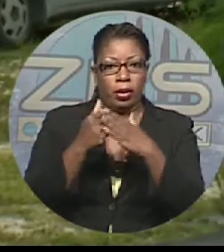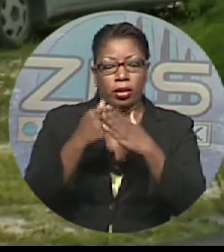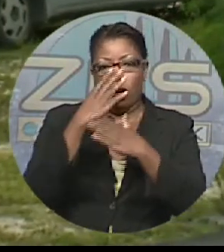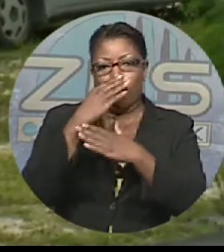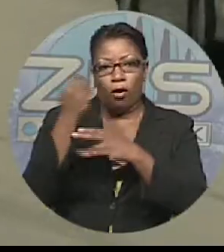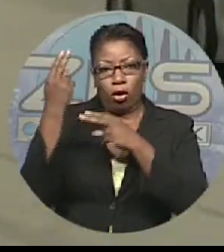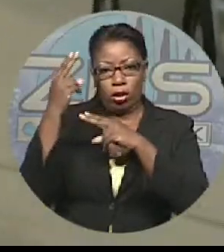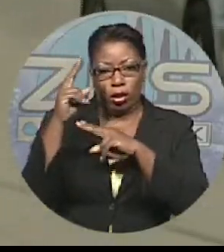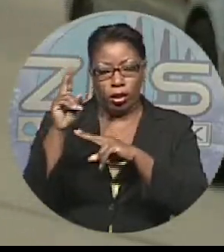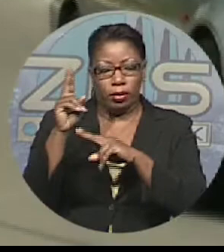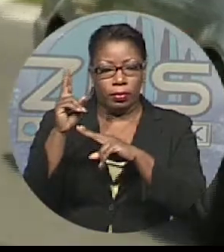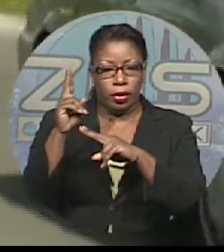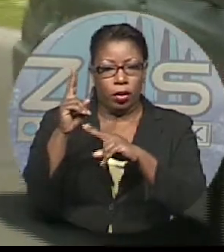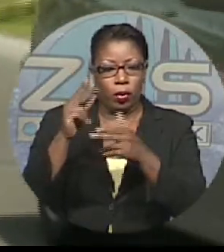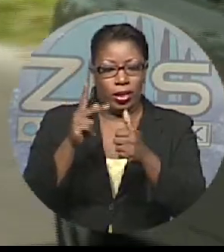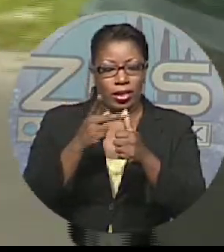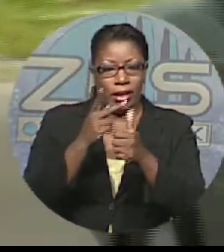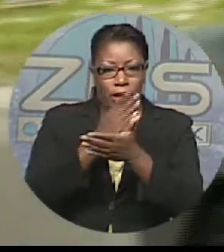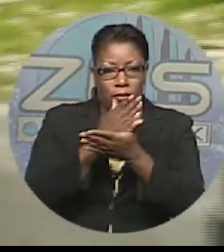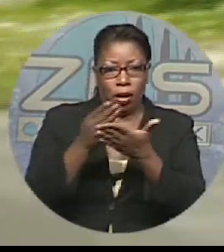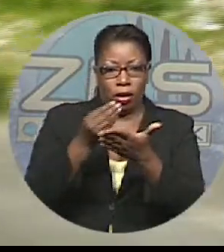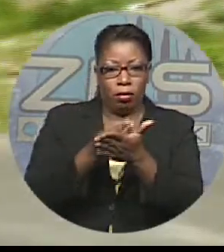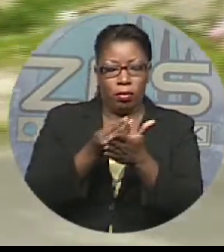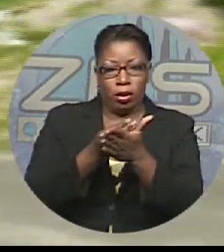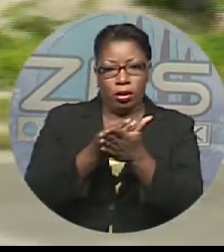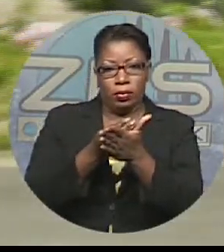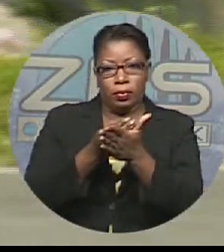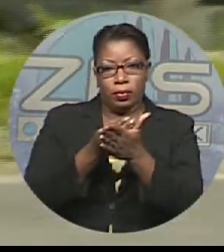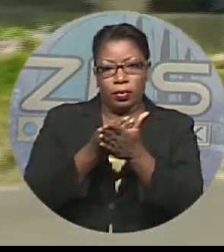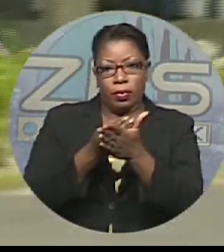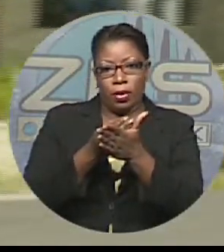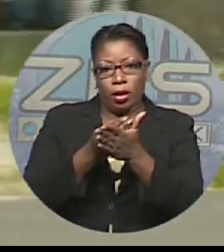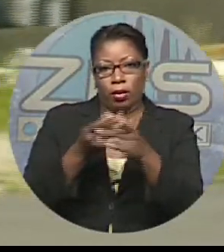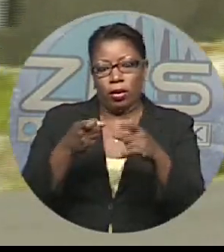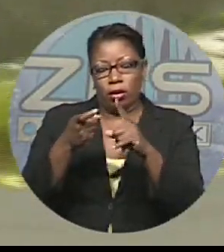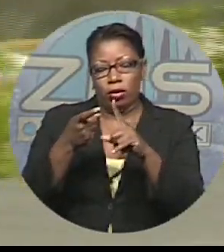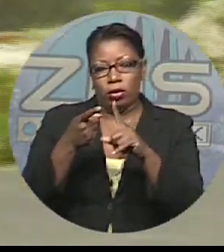Providence, when the second portion of funds are received by the National Insurance